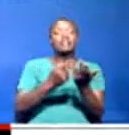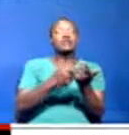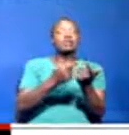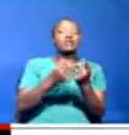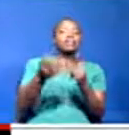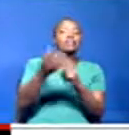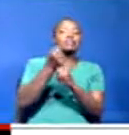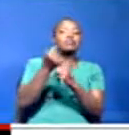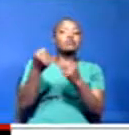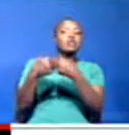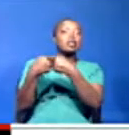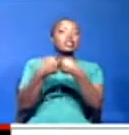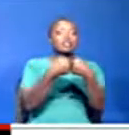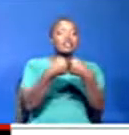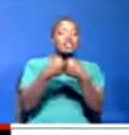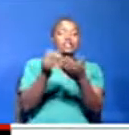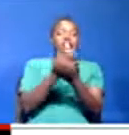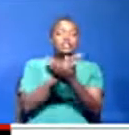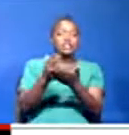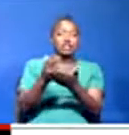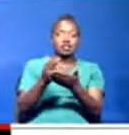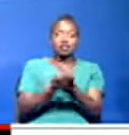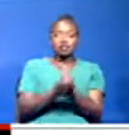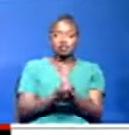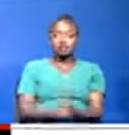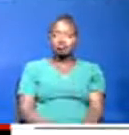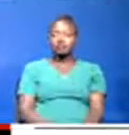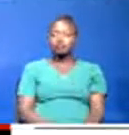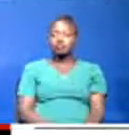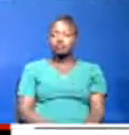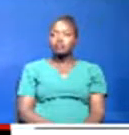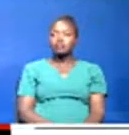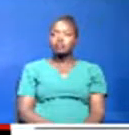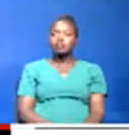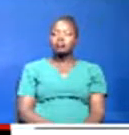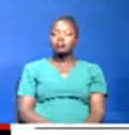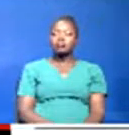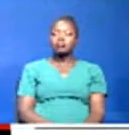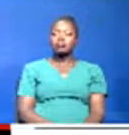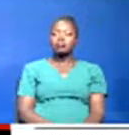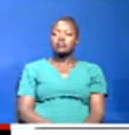challenges in the sector. Nancy Okware, Prime Edition.